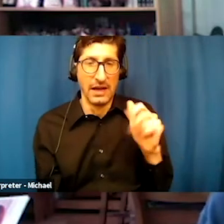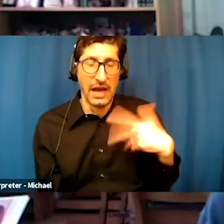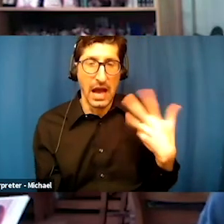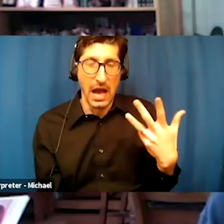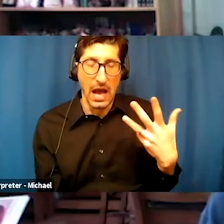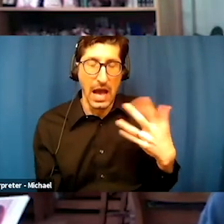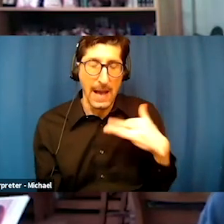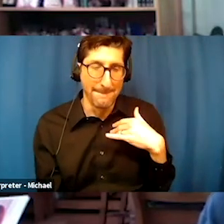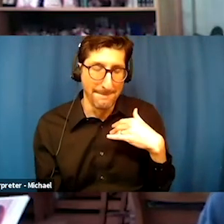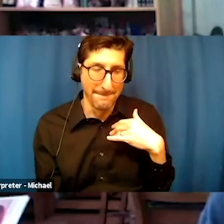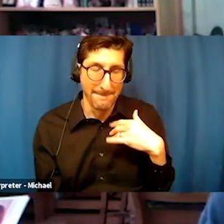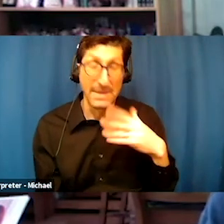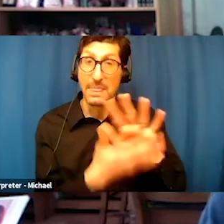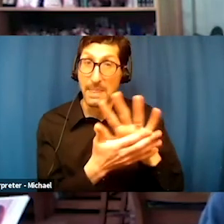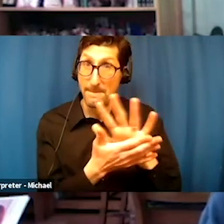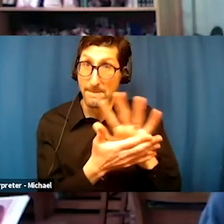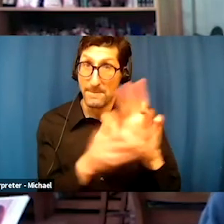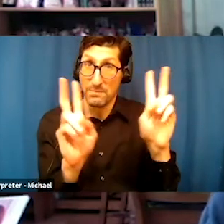so Code of the Freaks, um,